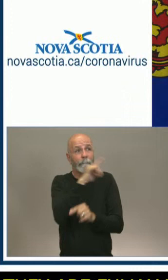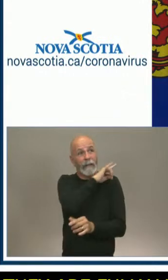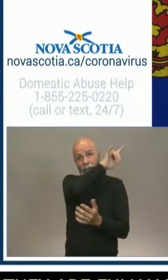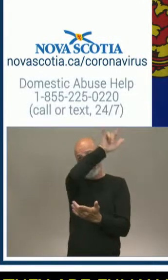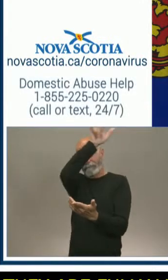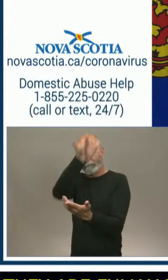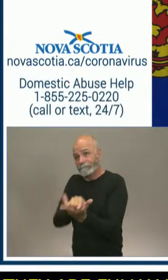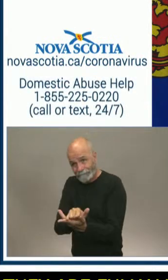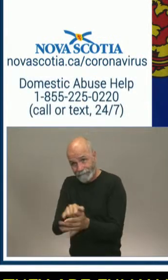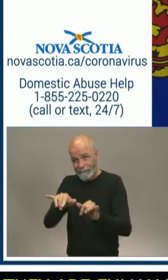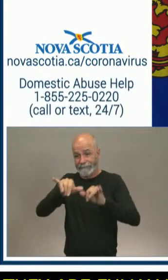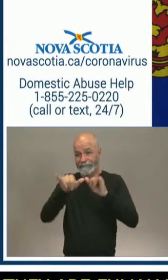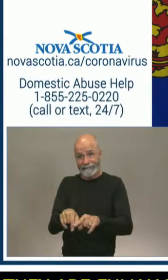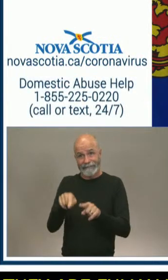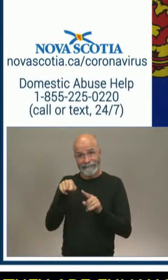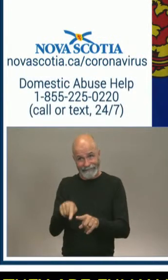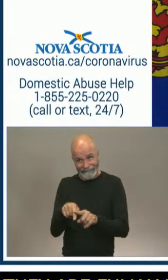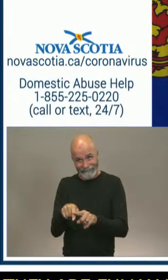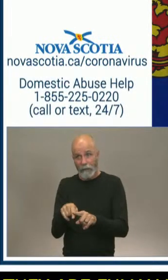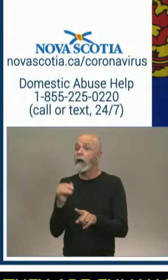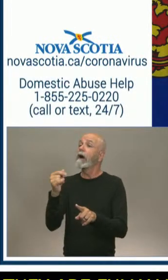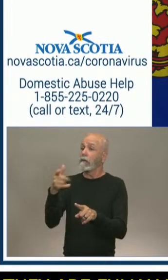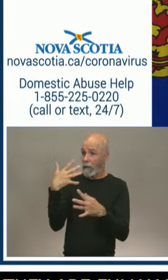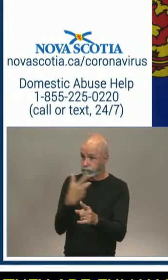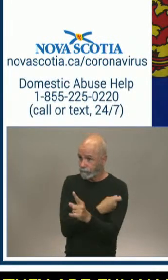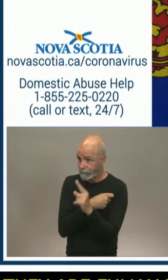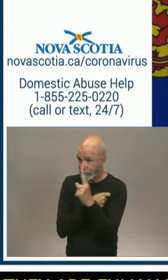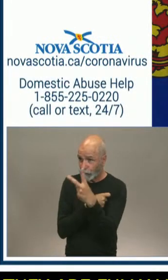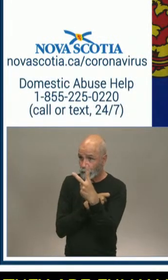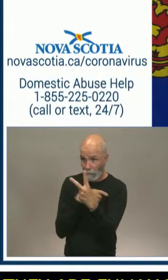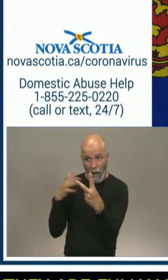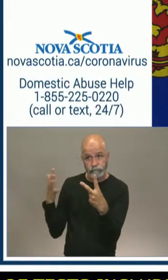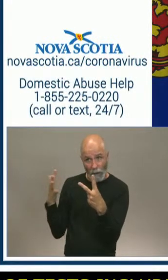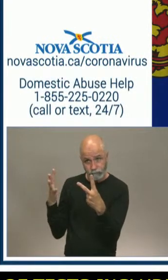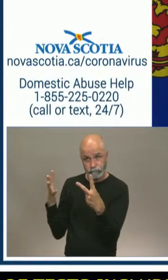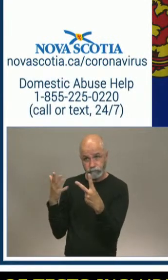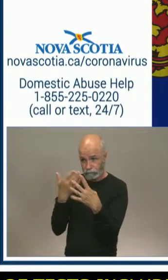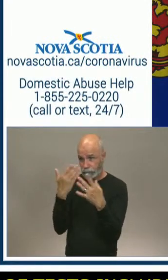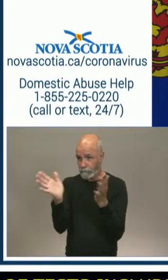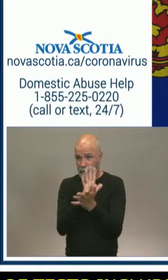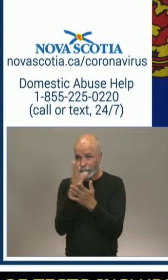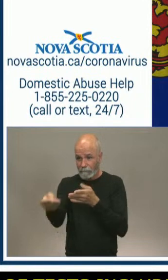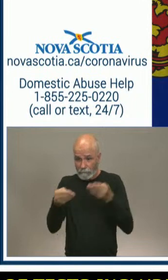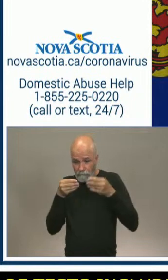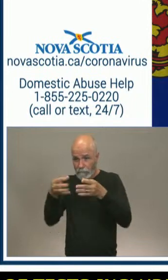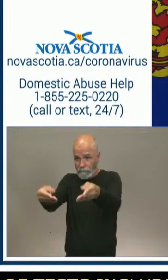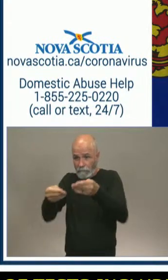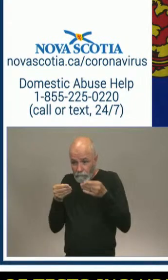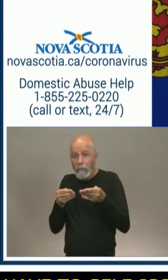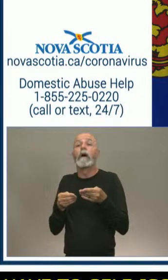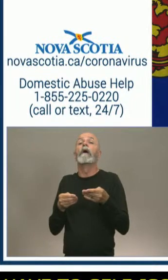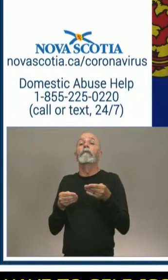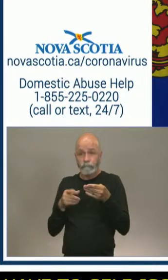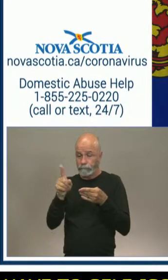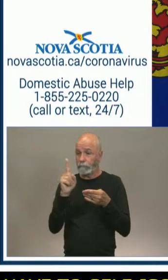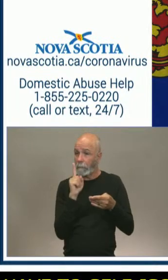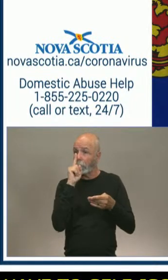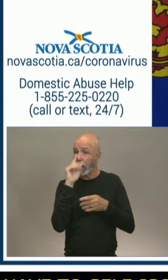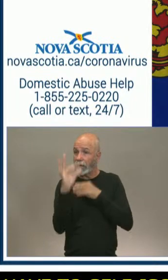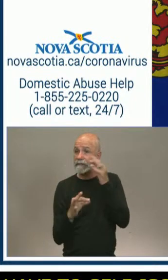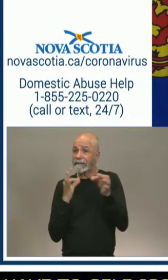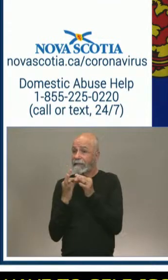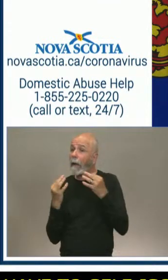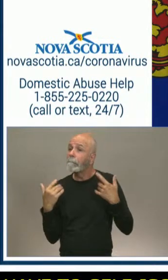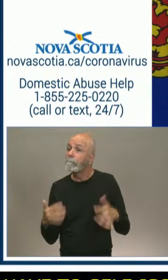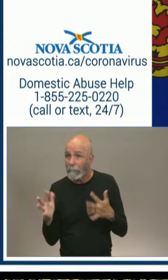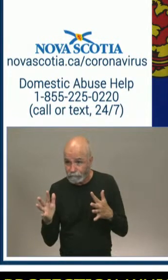those two doses of protection, which they will prove, and then they'll have the test requirement. Those workers